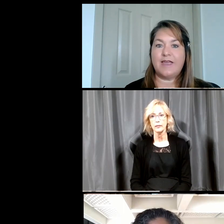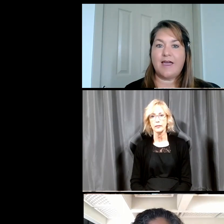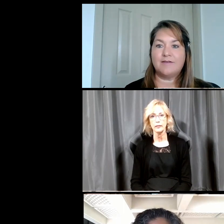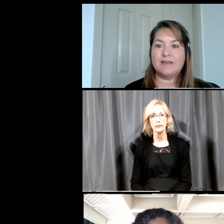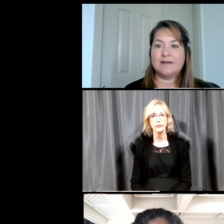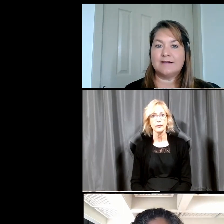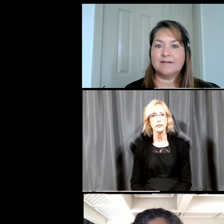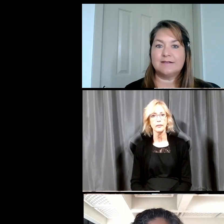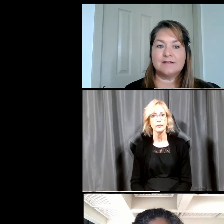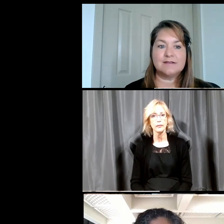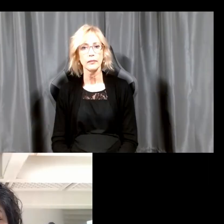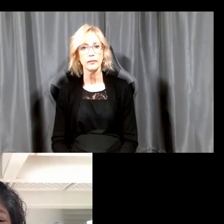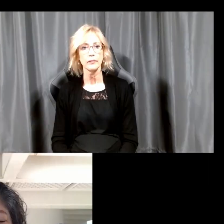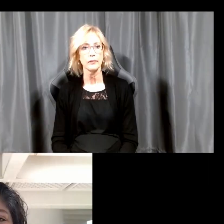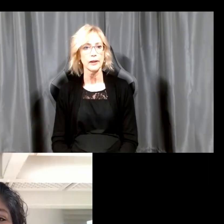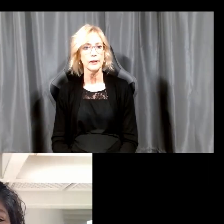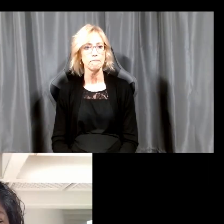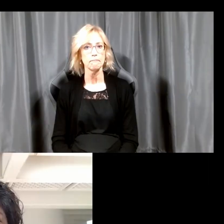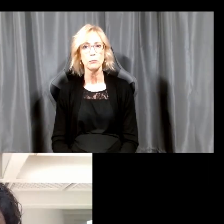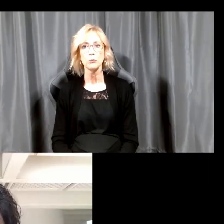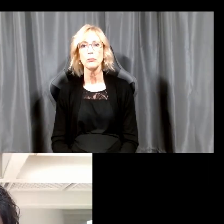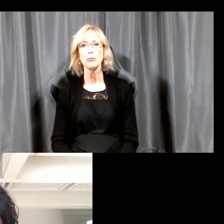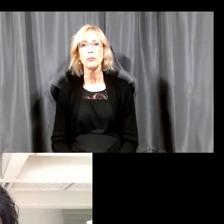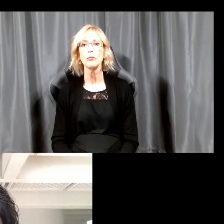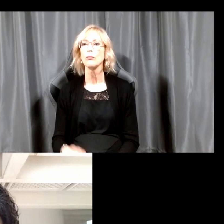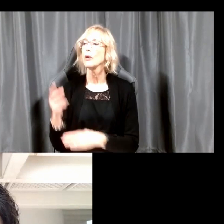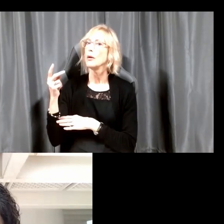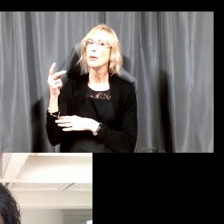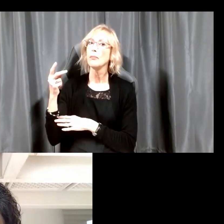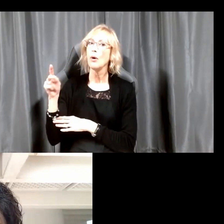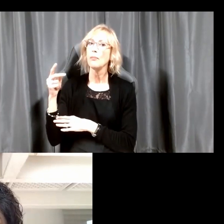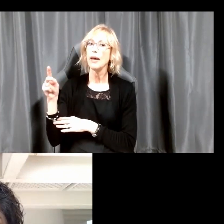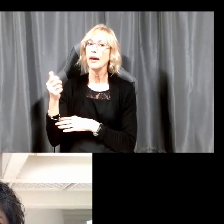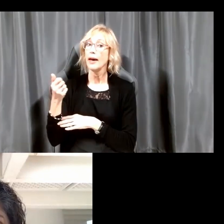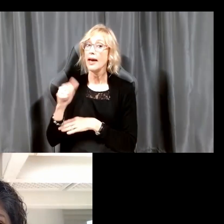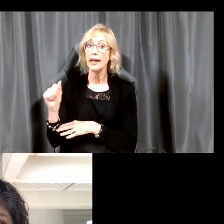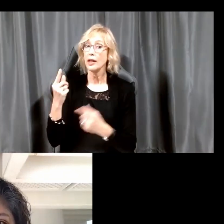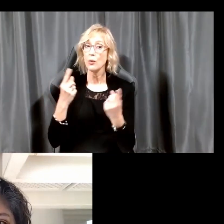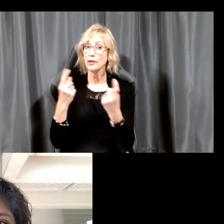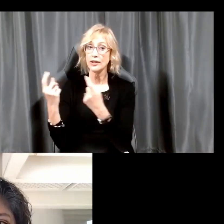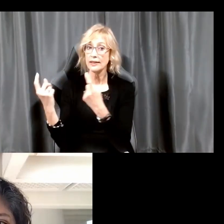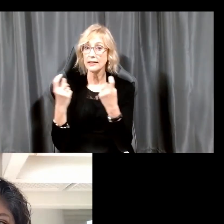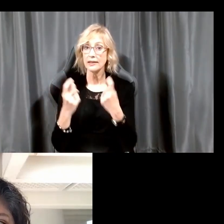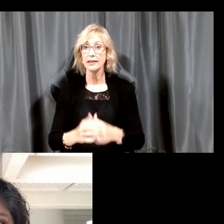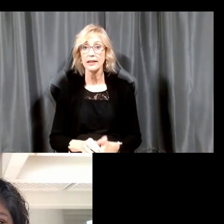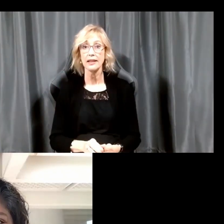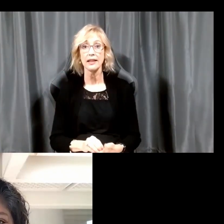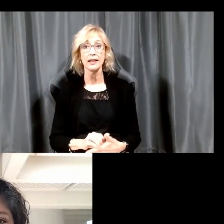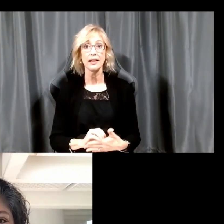Who we have there? Ponape, do you have any questions? I know you have a